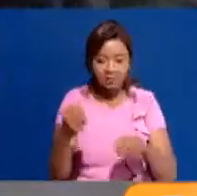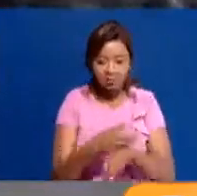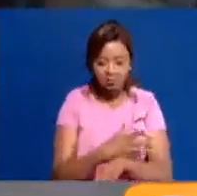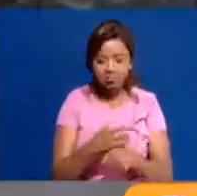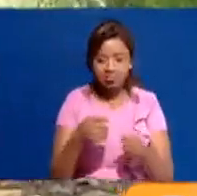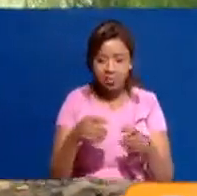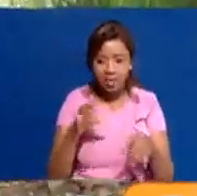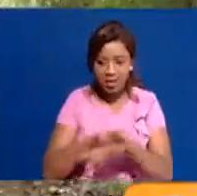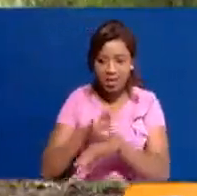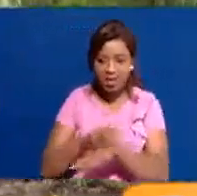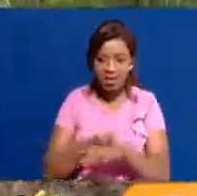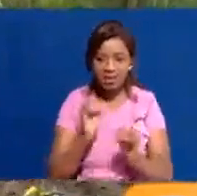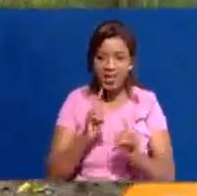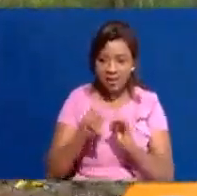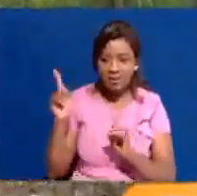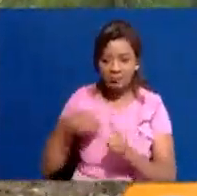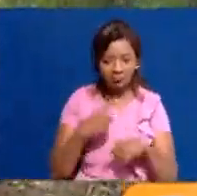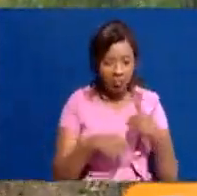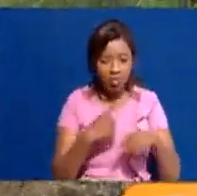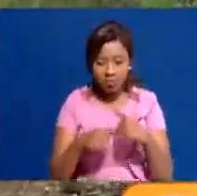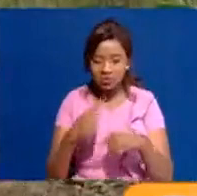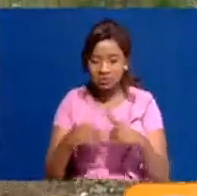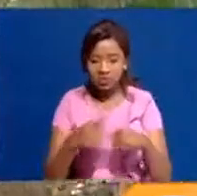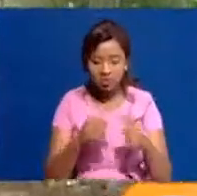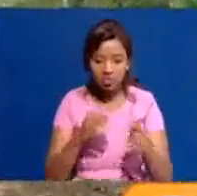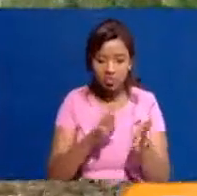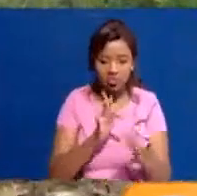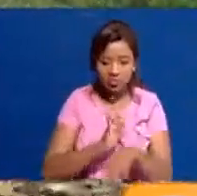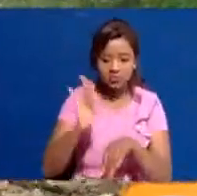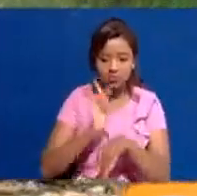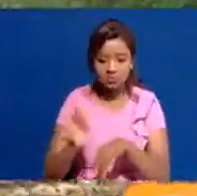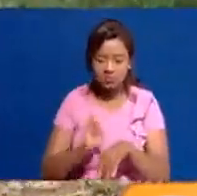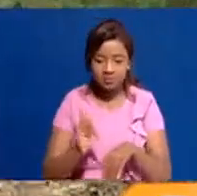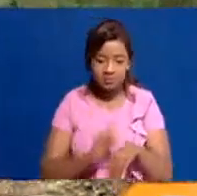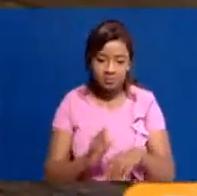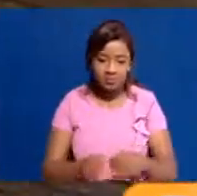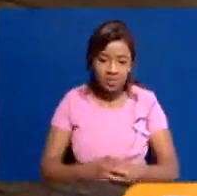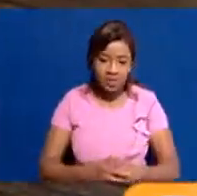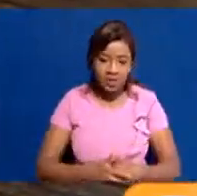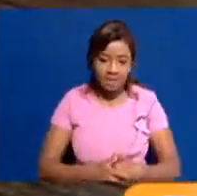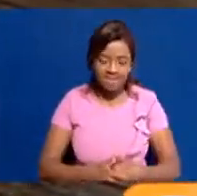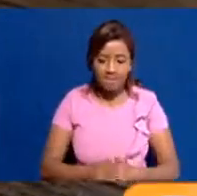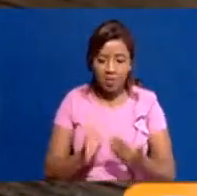2030, Stacy continues to stay on track, contributing to the bigger wheel that is spinning towards